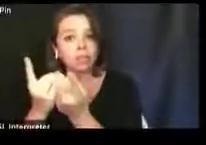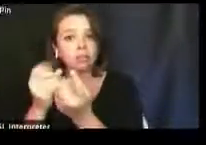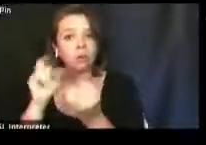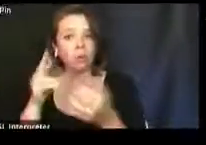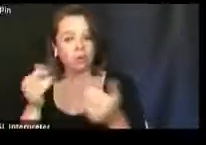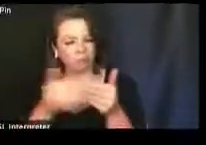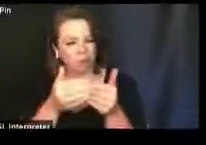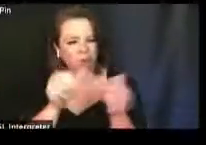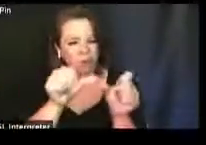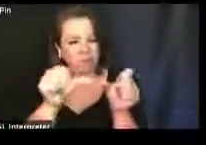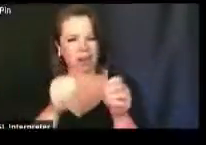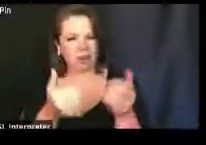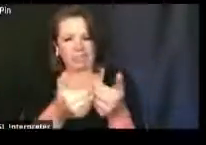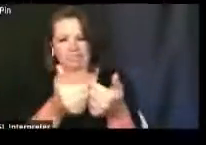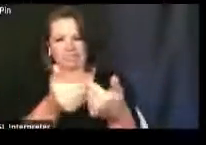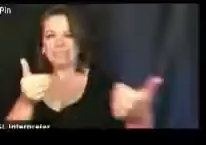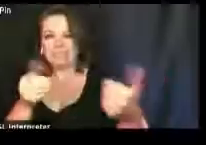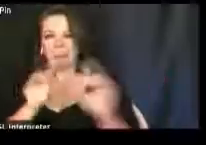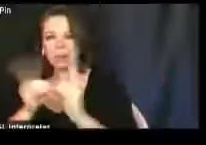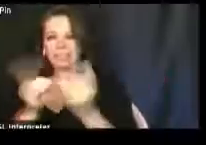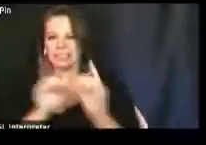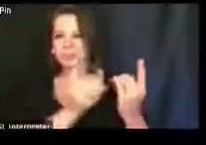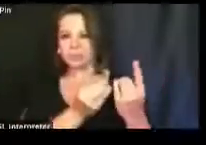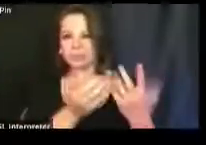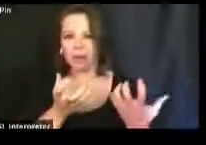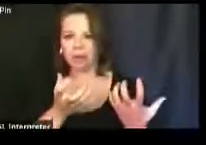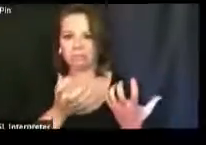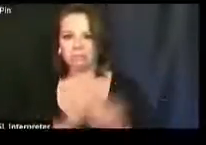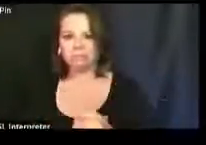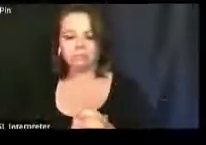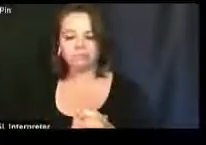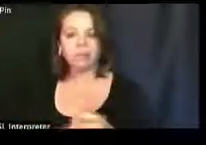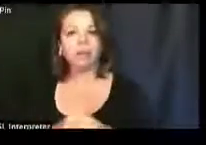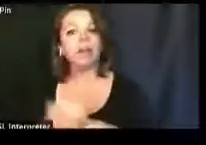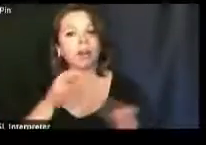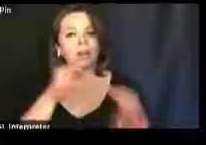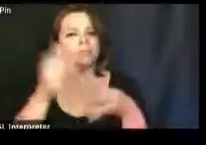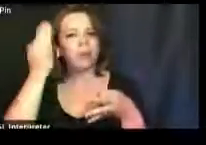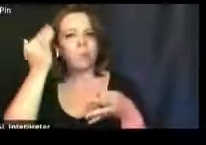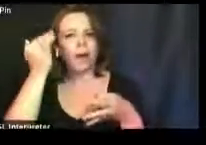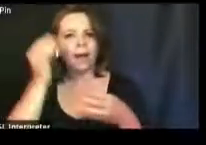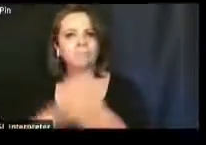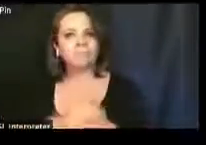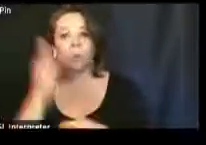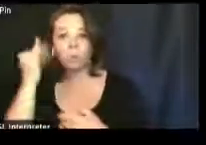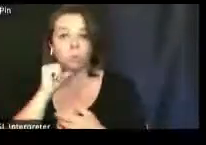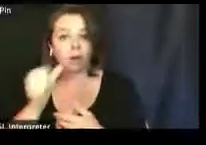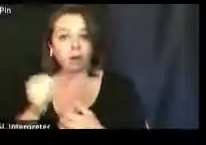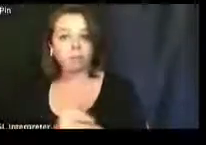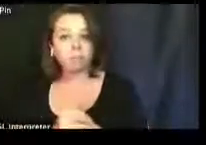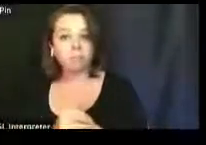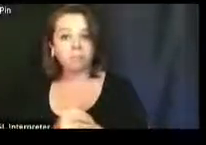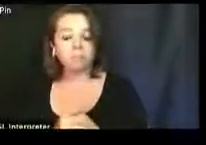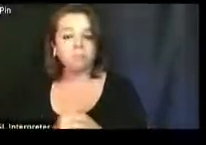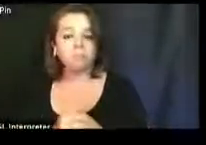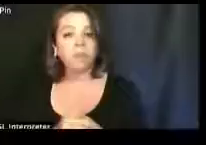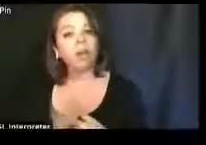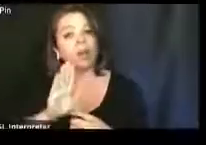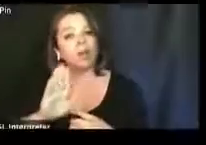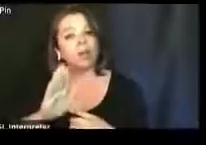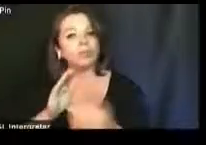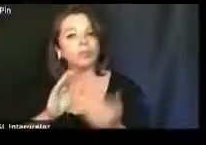do not want to be in a district with? And please explain why or why not. Has your community come together